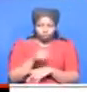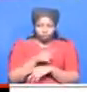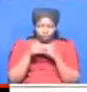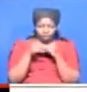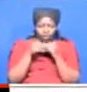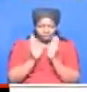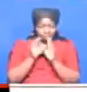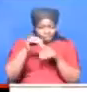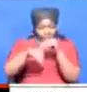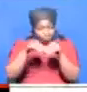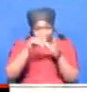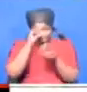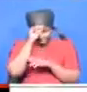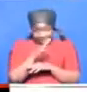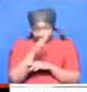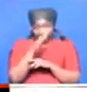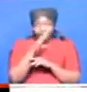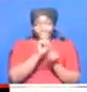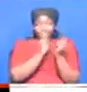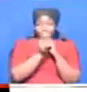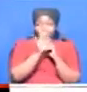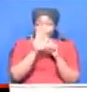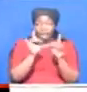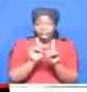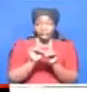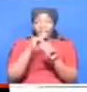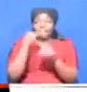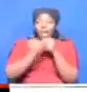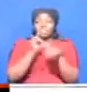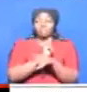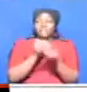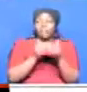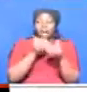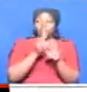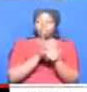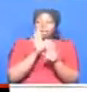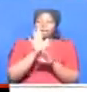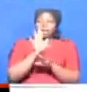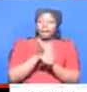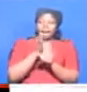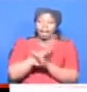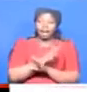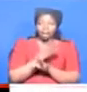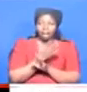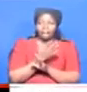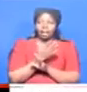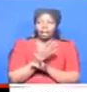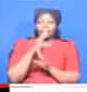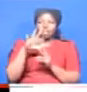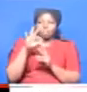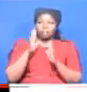Governor Lonyangapuo changed his running in the last minute after his earlier nominee was said to have not resigned in time.